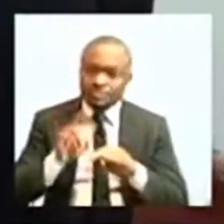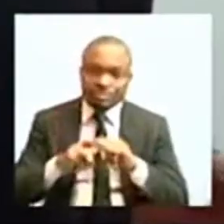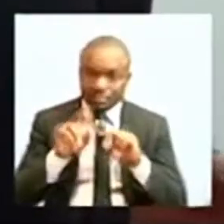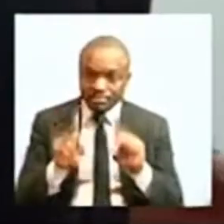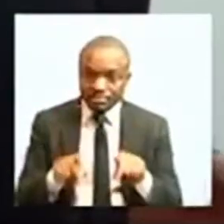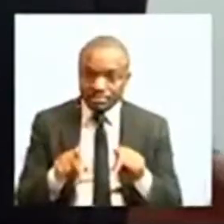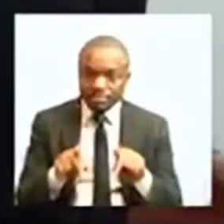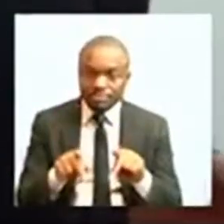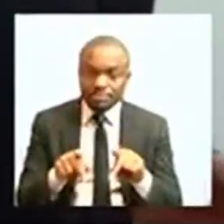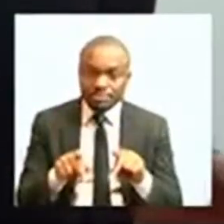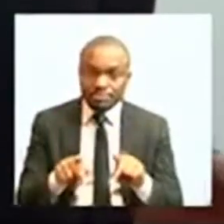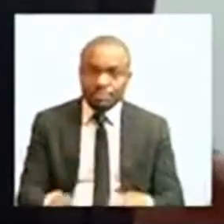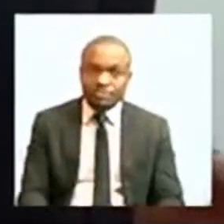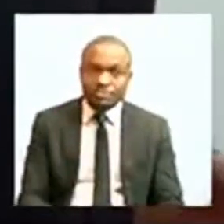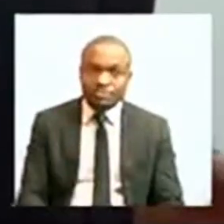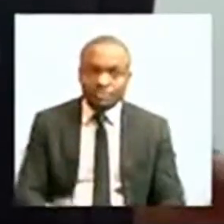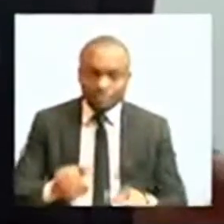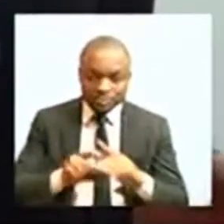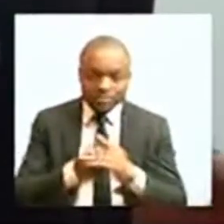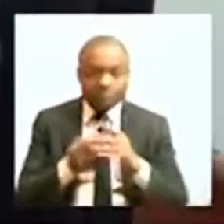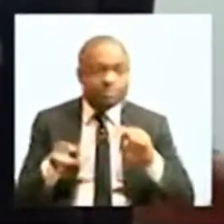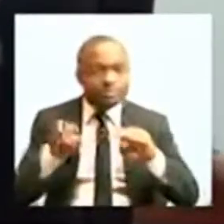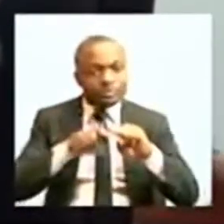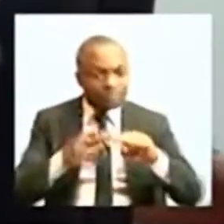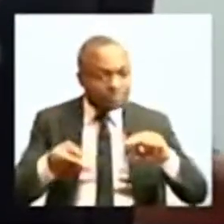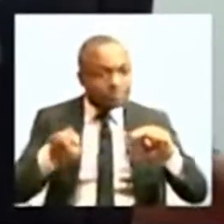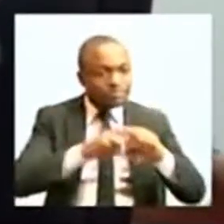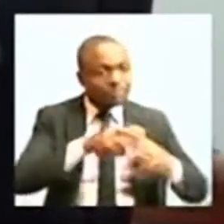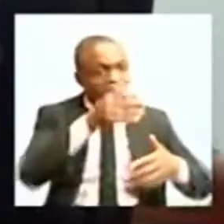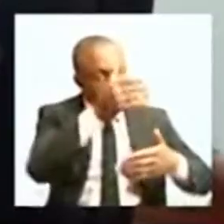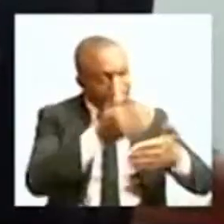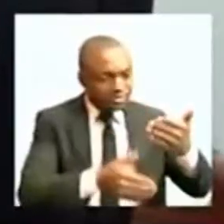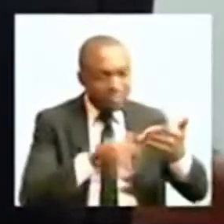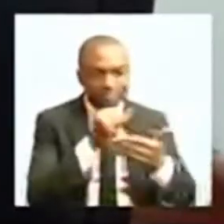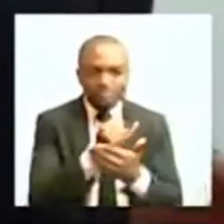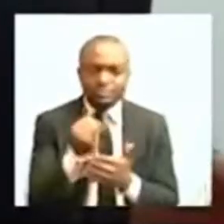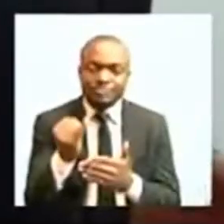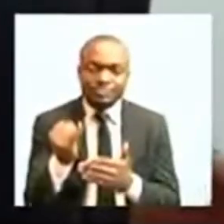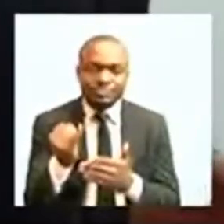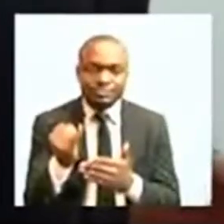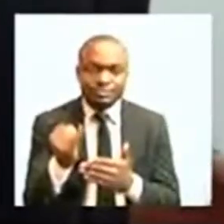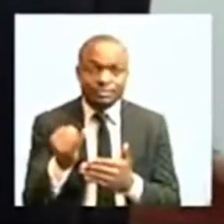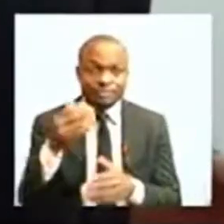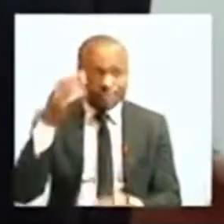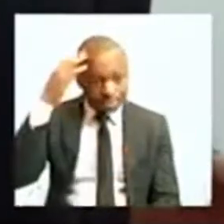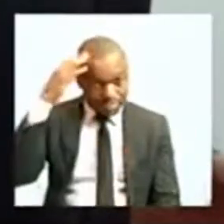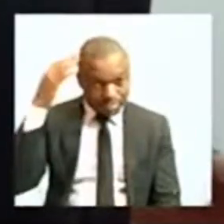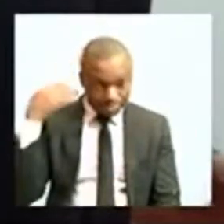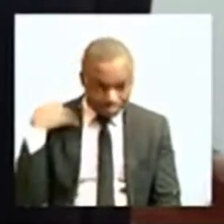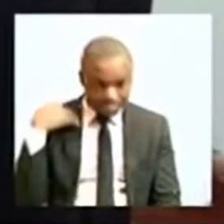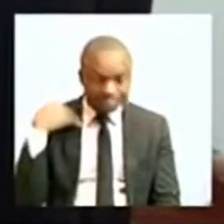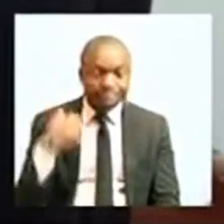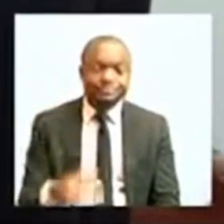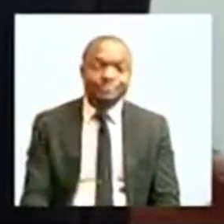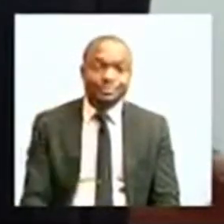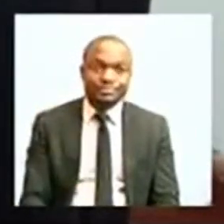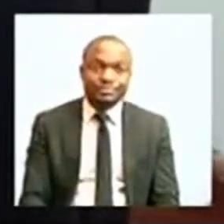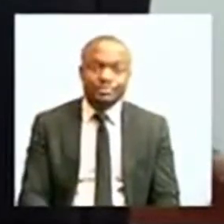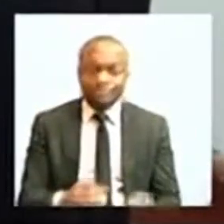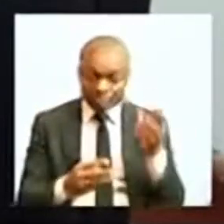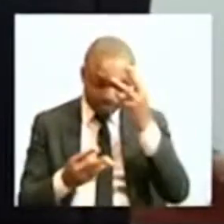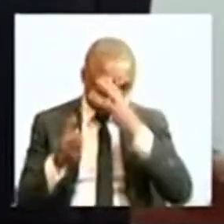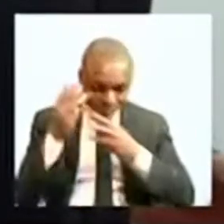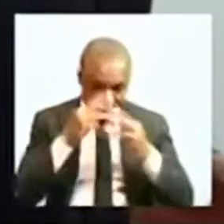chairperson that we start increasing these outstanding issues. I think again, as an office, it's a big